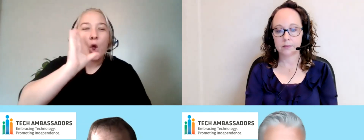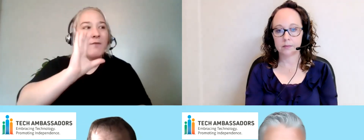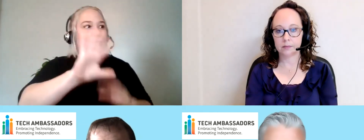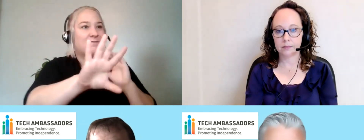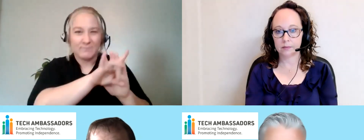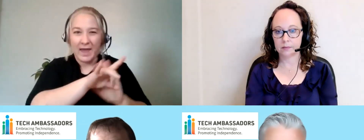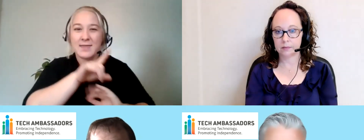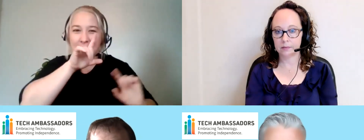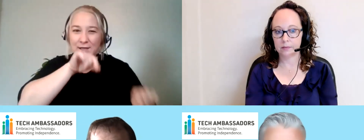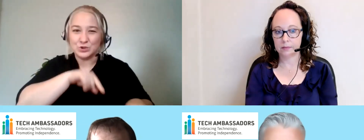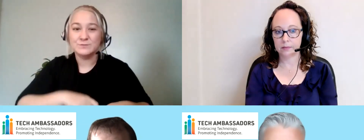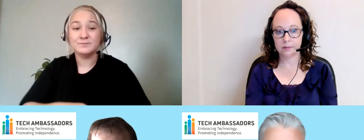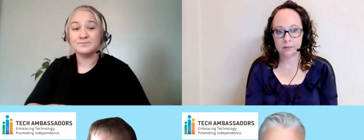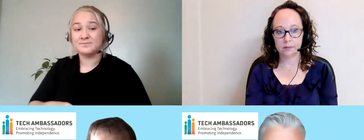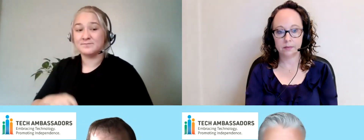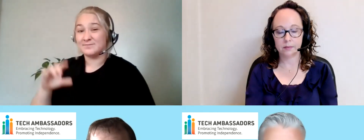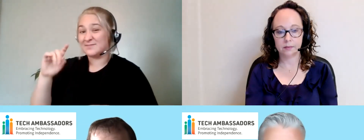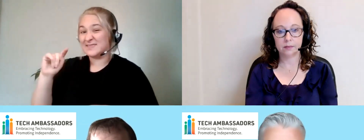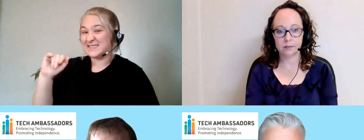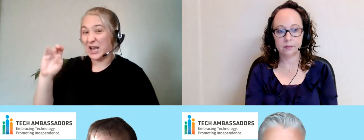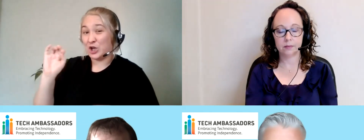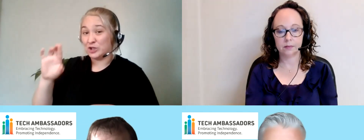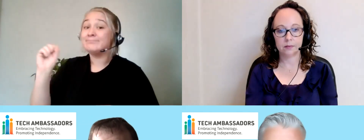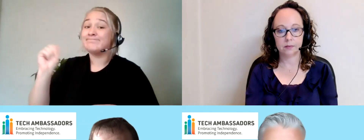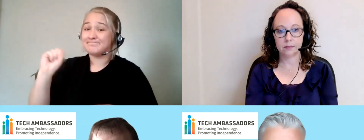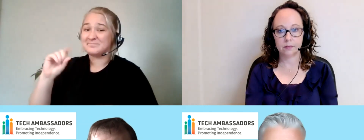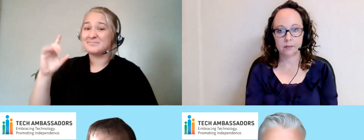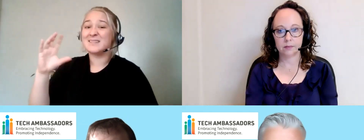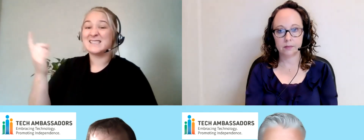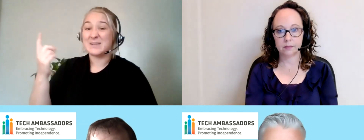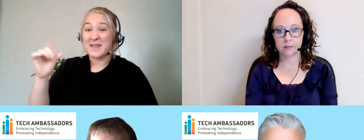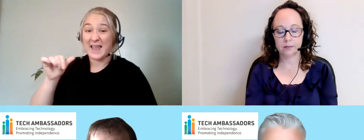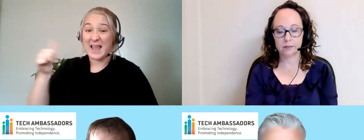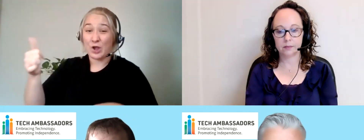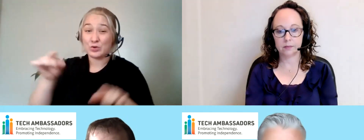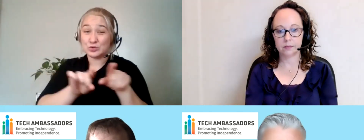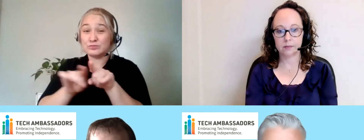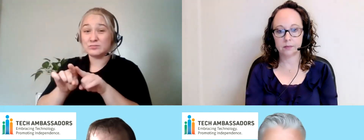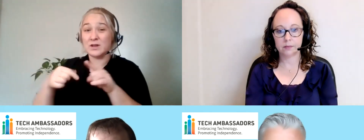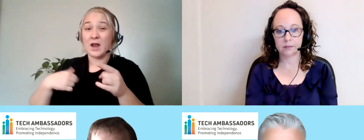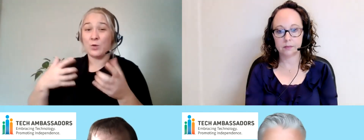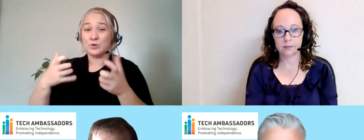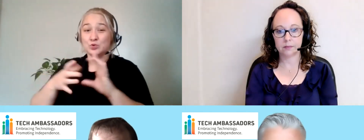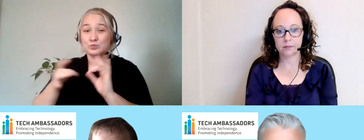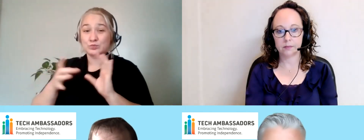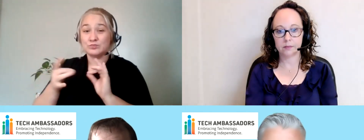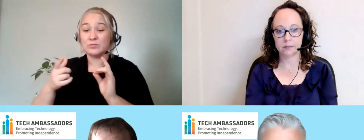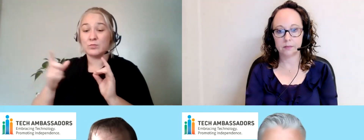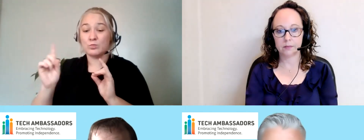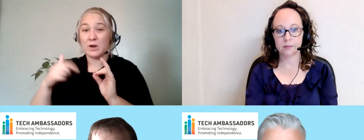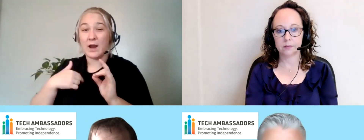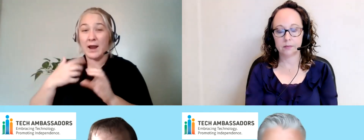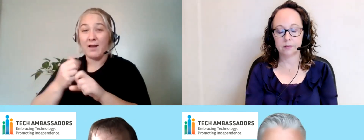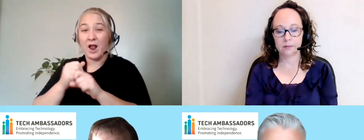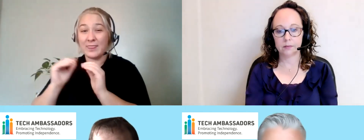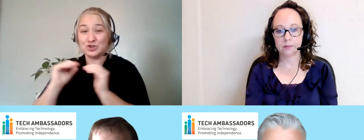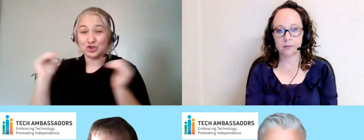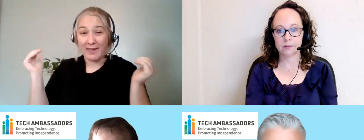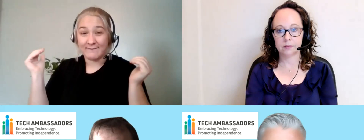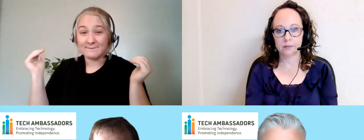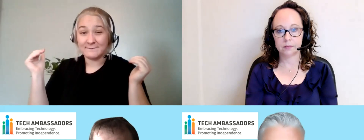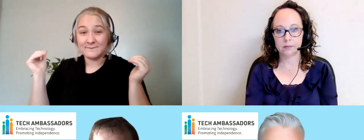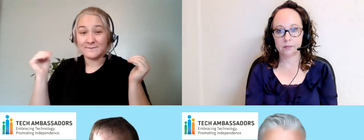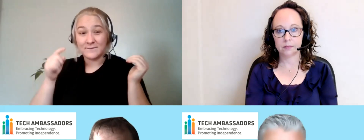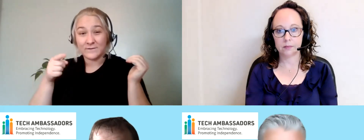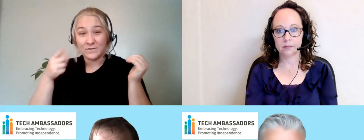And something else I just wanted to touch on is where I got the shelf that you saw